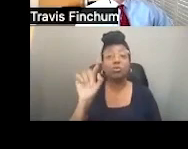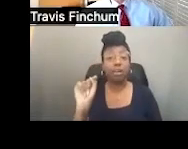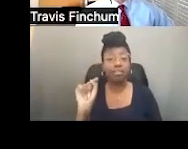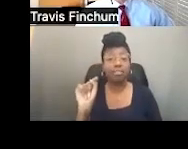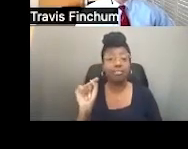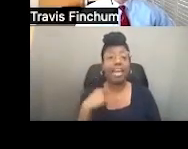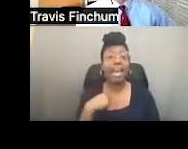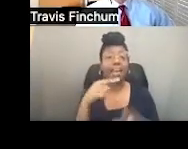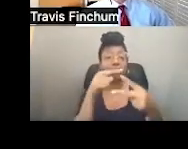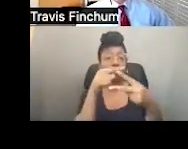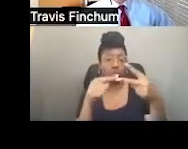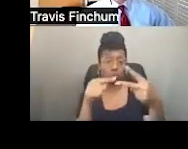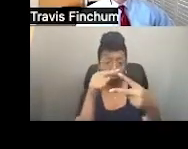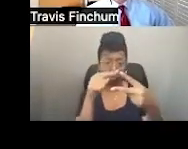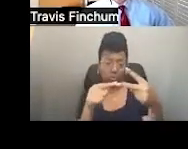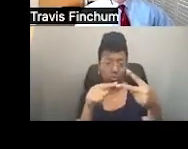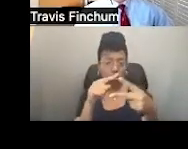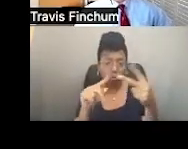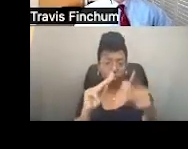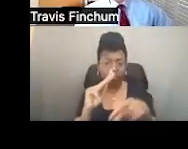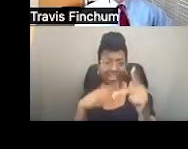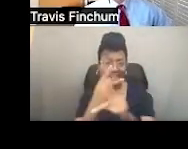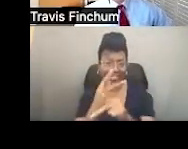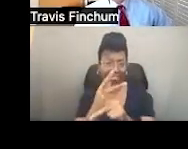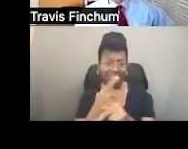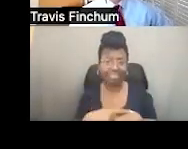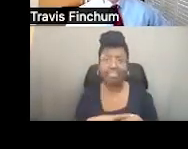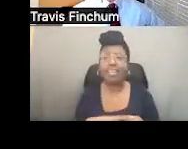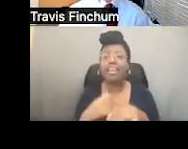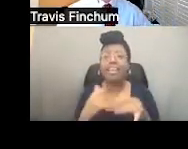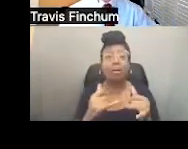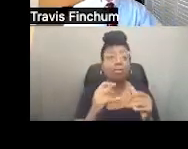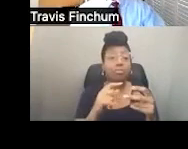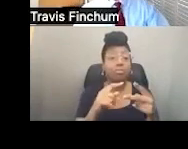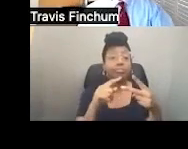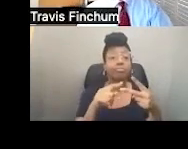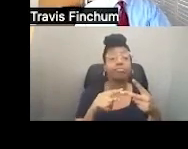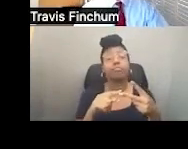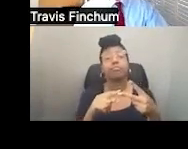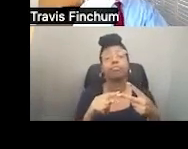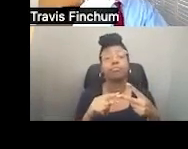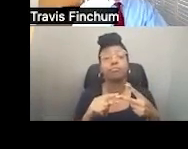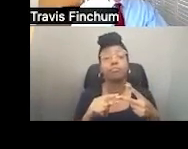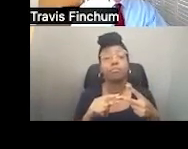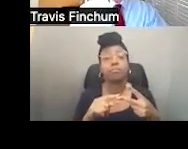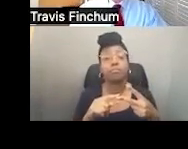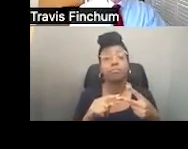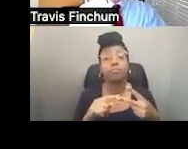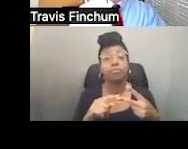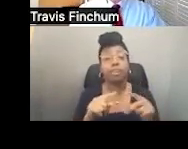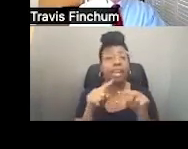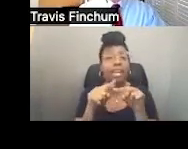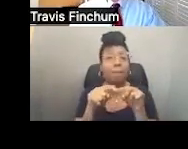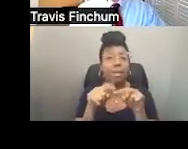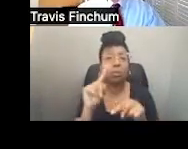broad categories of special needs trusts. And the categories are based upon the source of the